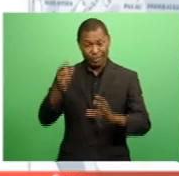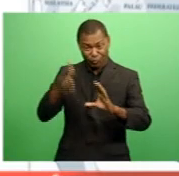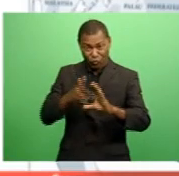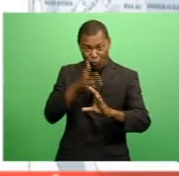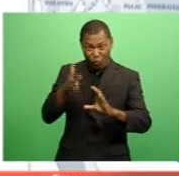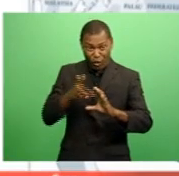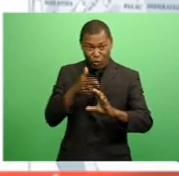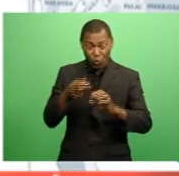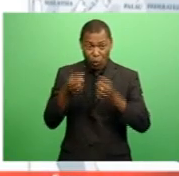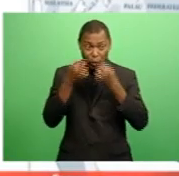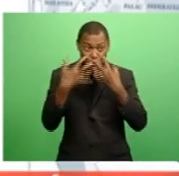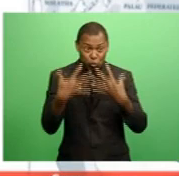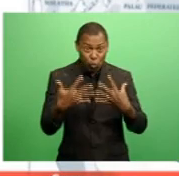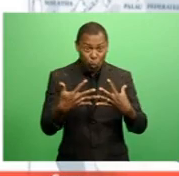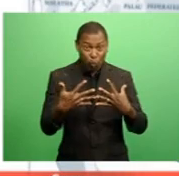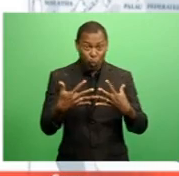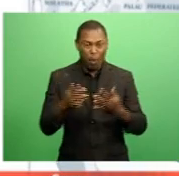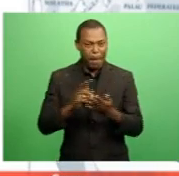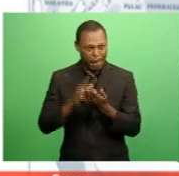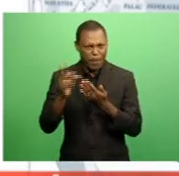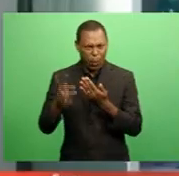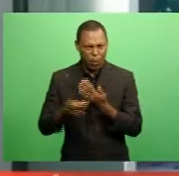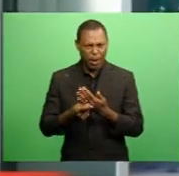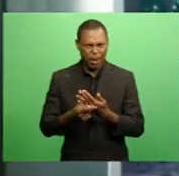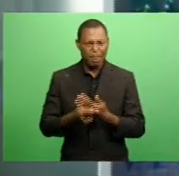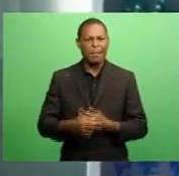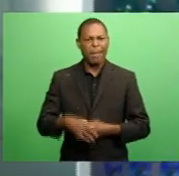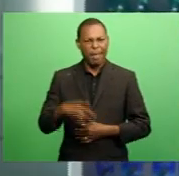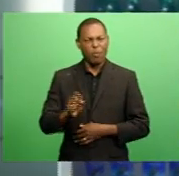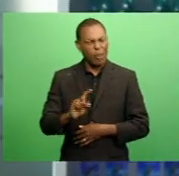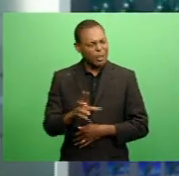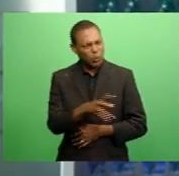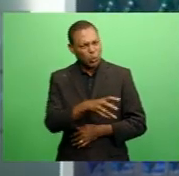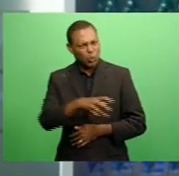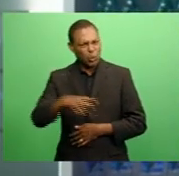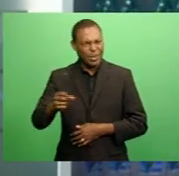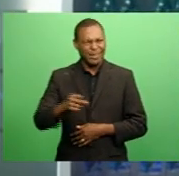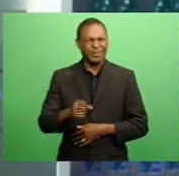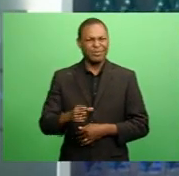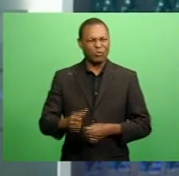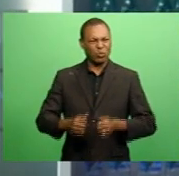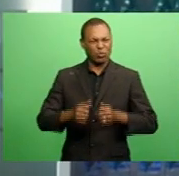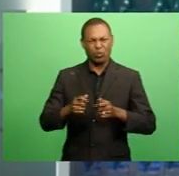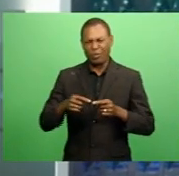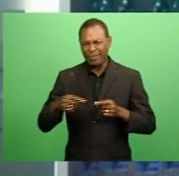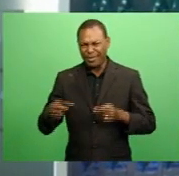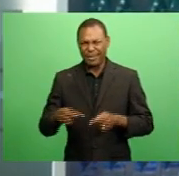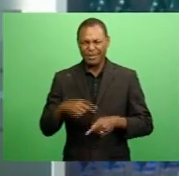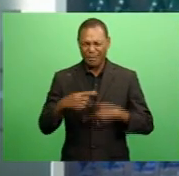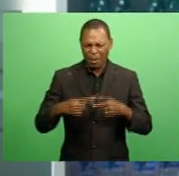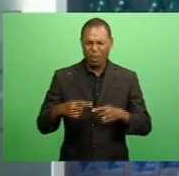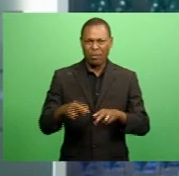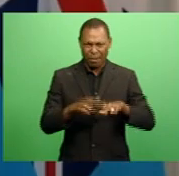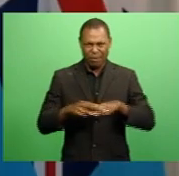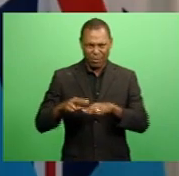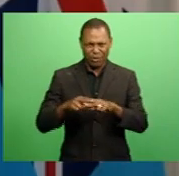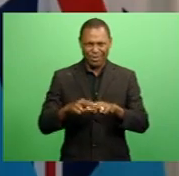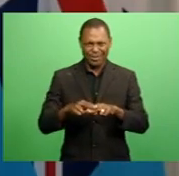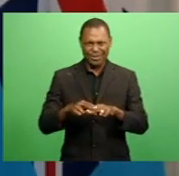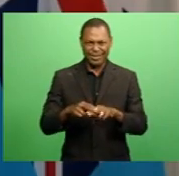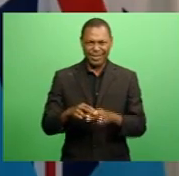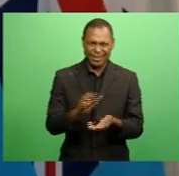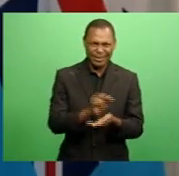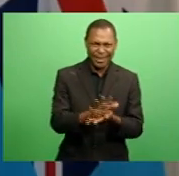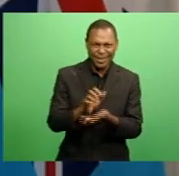potential investors and exporters to take advantage of Fiji's premium brands. The first country of focus for the